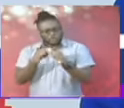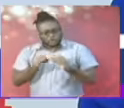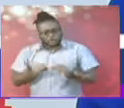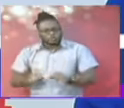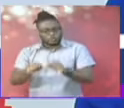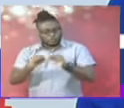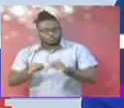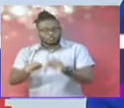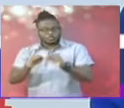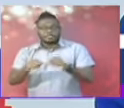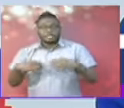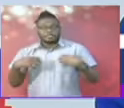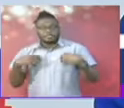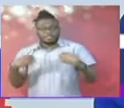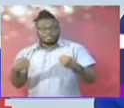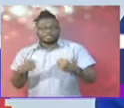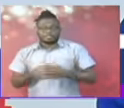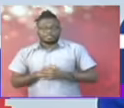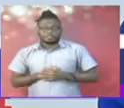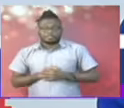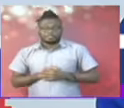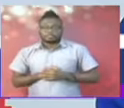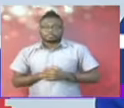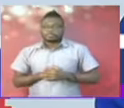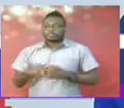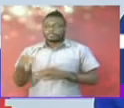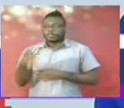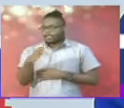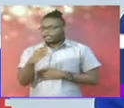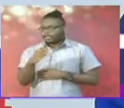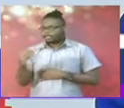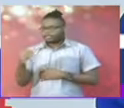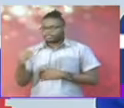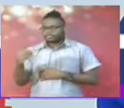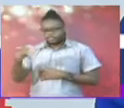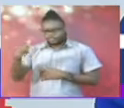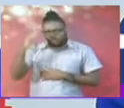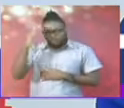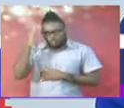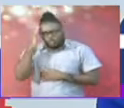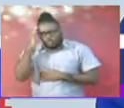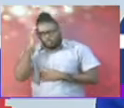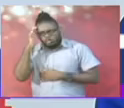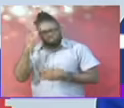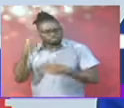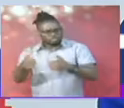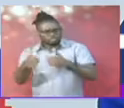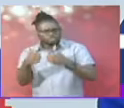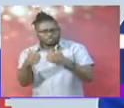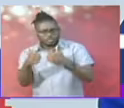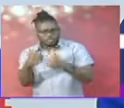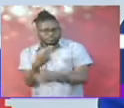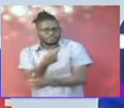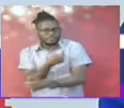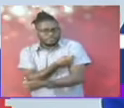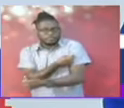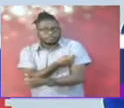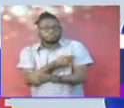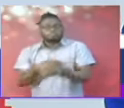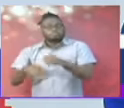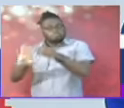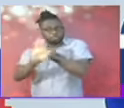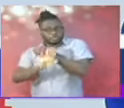the significance of vaccines in this fight to save both lives and livelihoods. Vaccines protect our lives and will support bringing back some sort